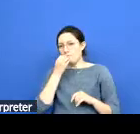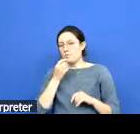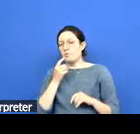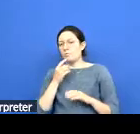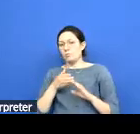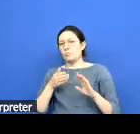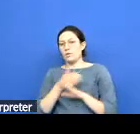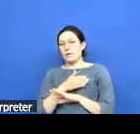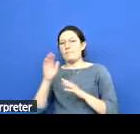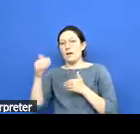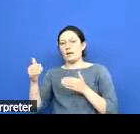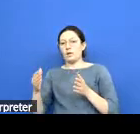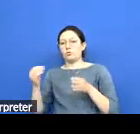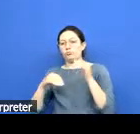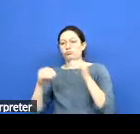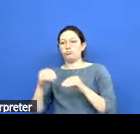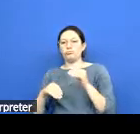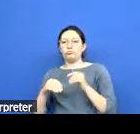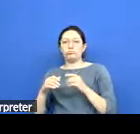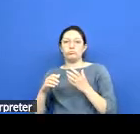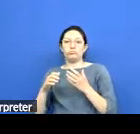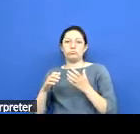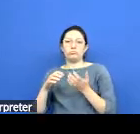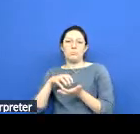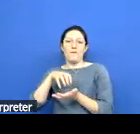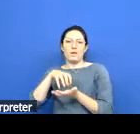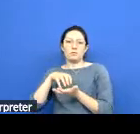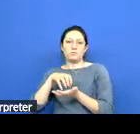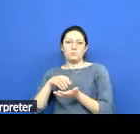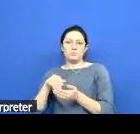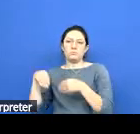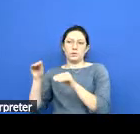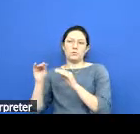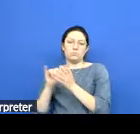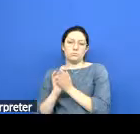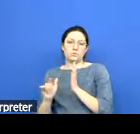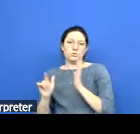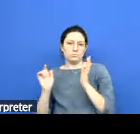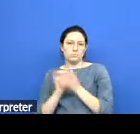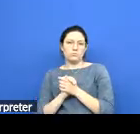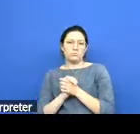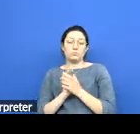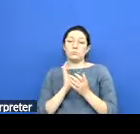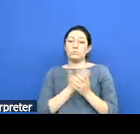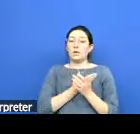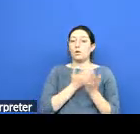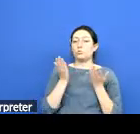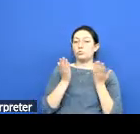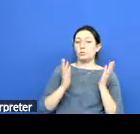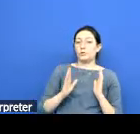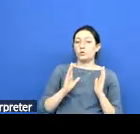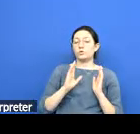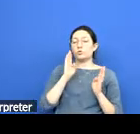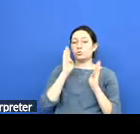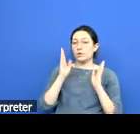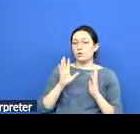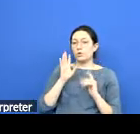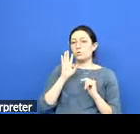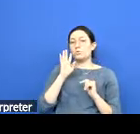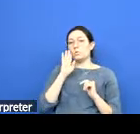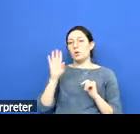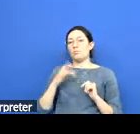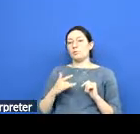prepackaged muffin top that we sell. Our baristas or greeters will come out to